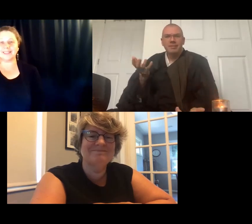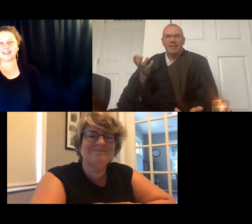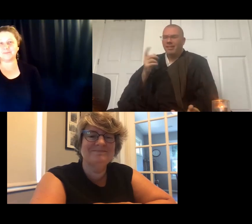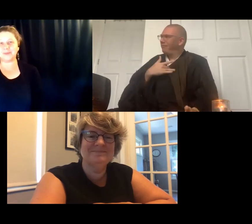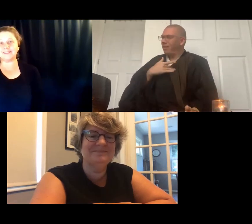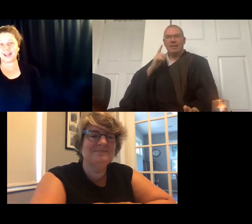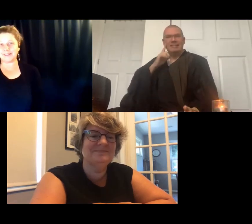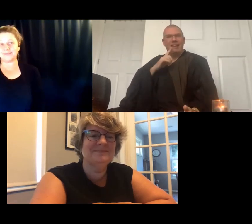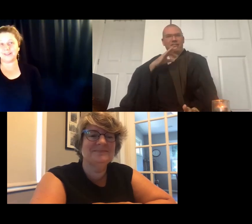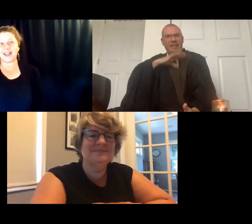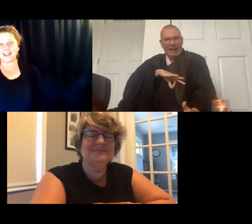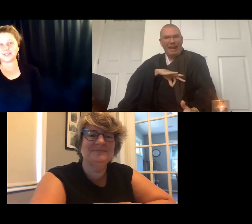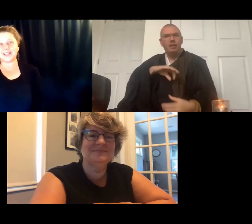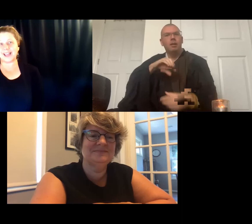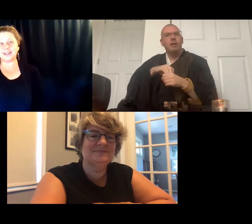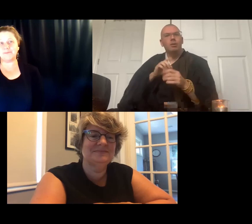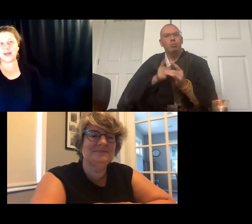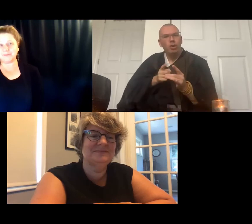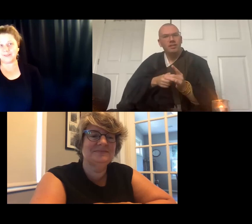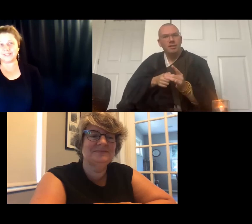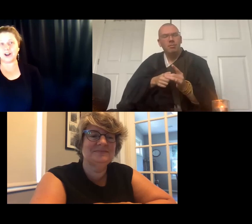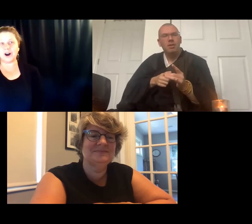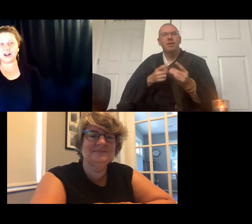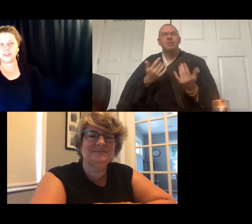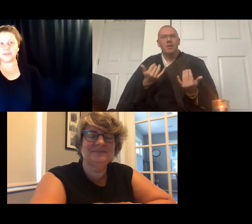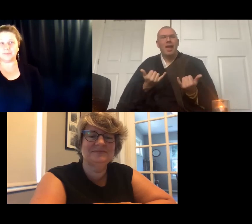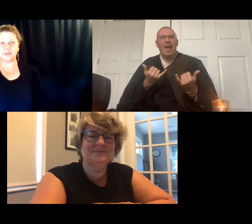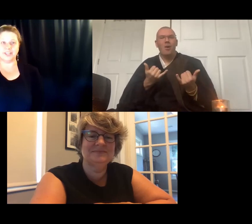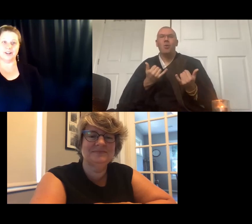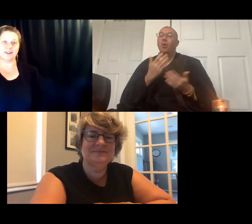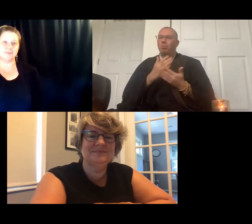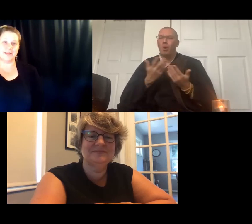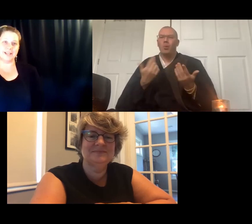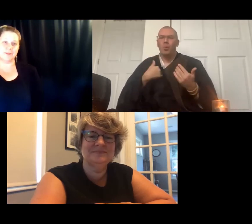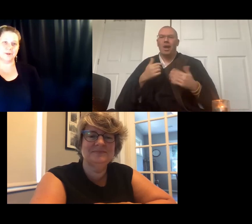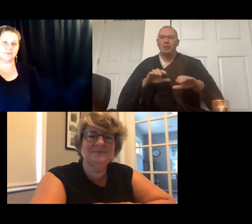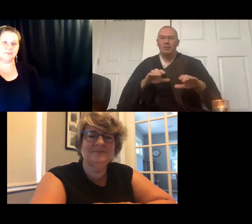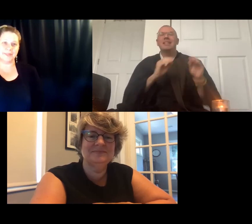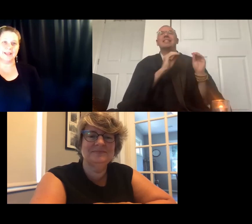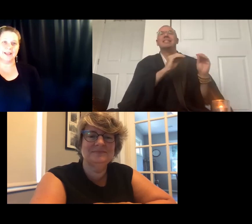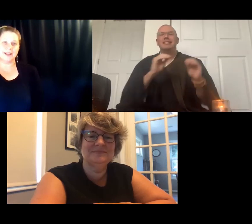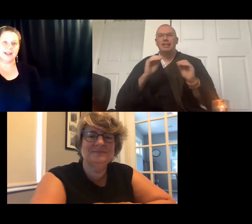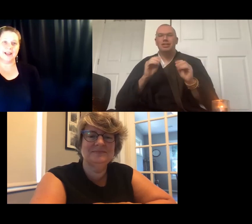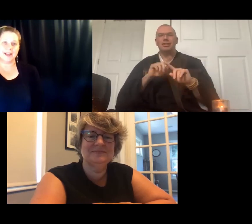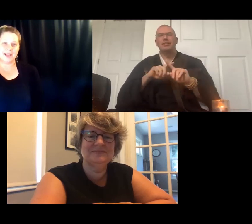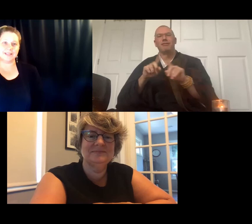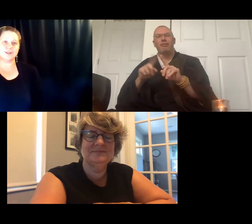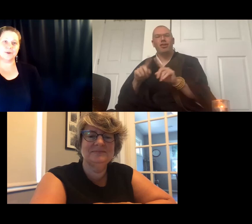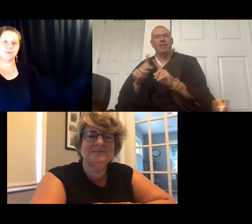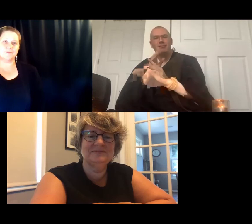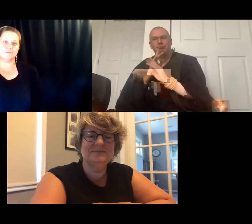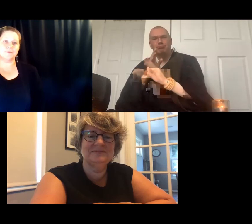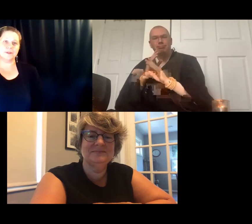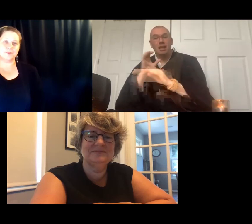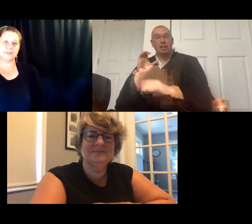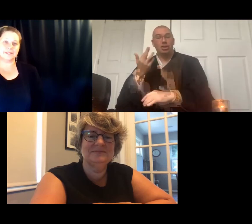I think being deaf actually added a benefit to all the people there in my temple. And